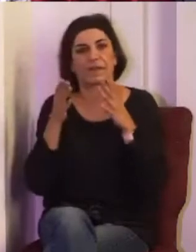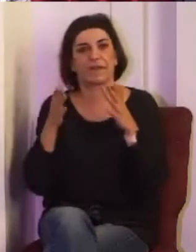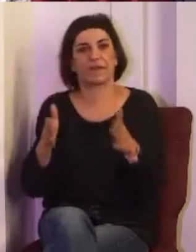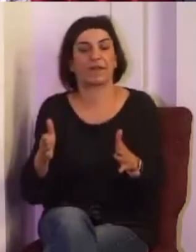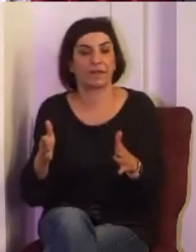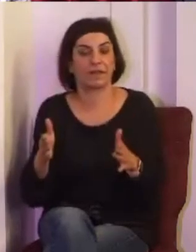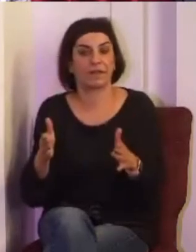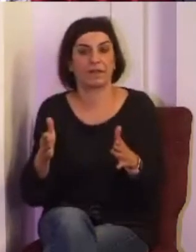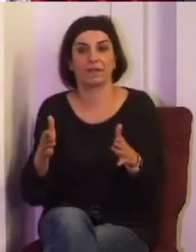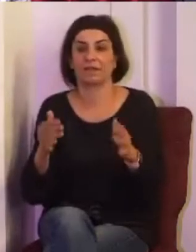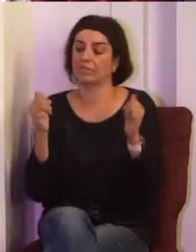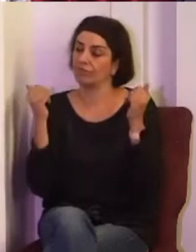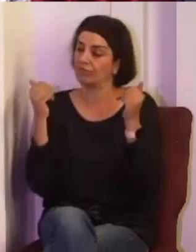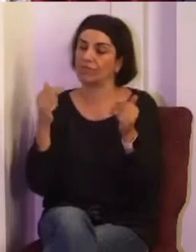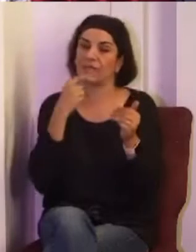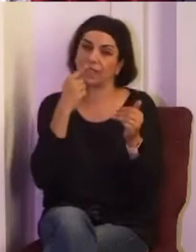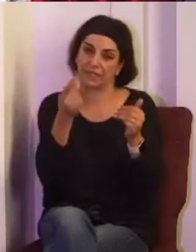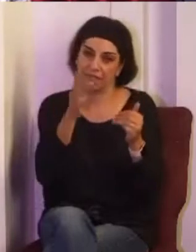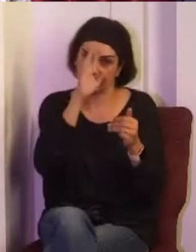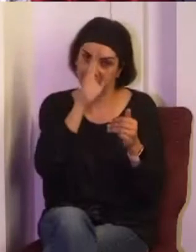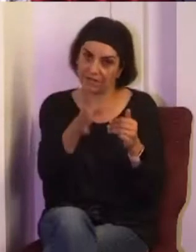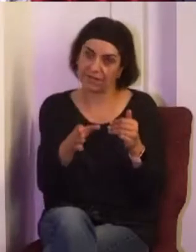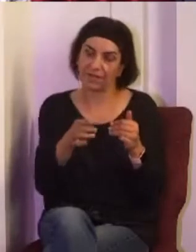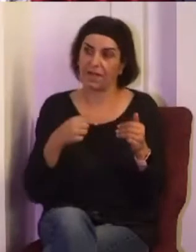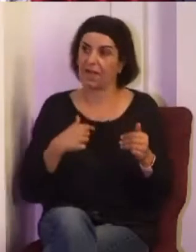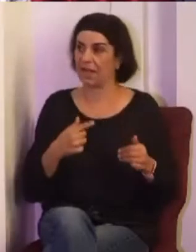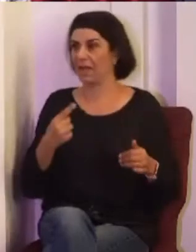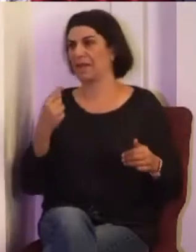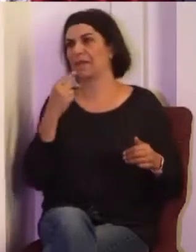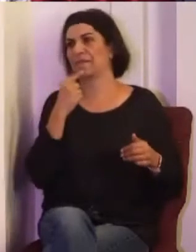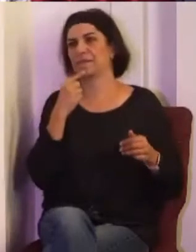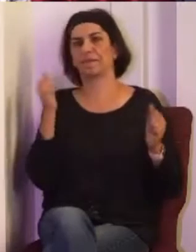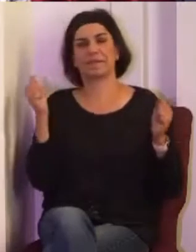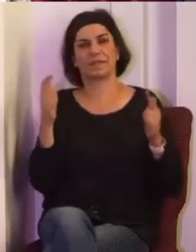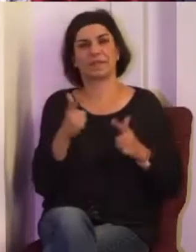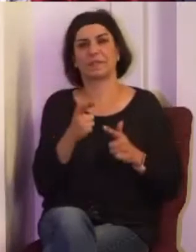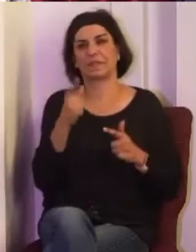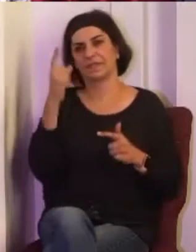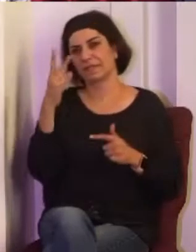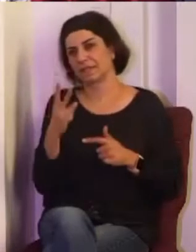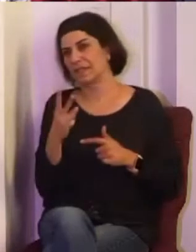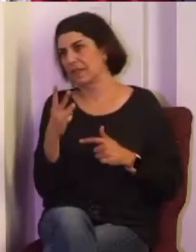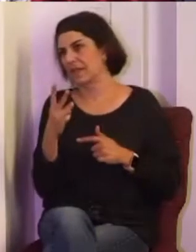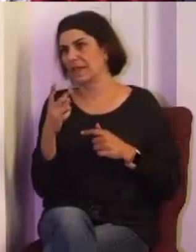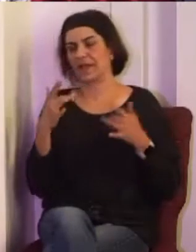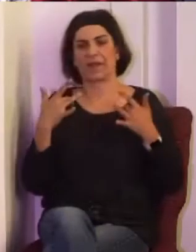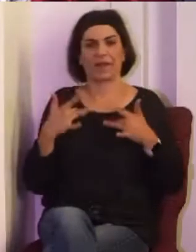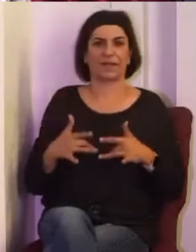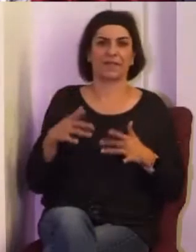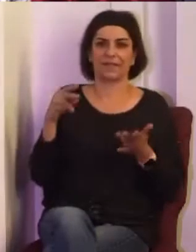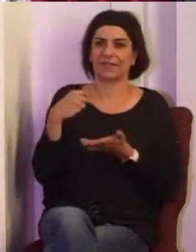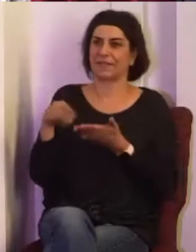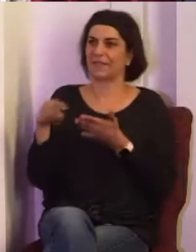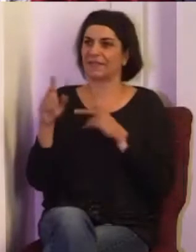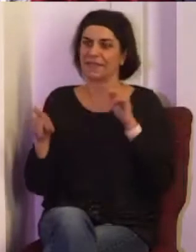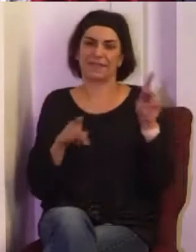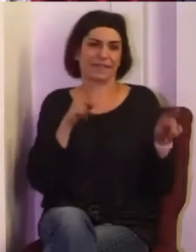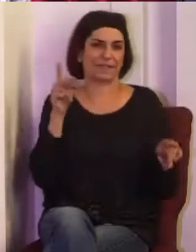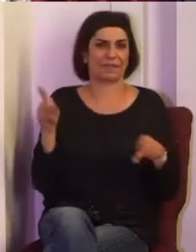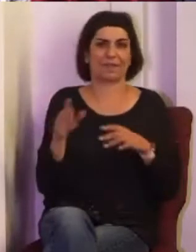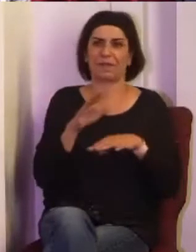you know, I'm going to just go on and tell you, I miss all of those half-naked dancing people on the floats riding